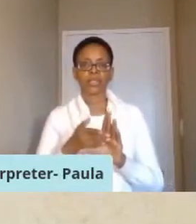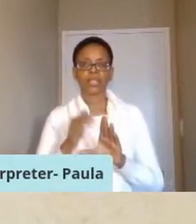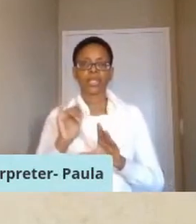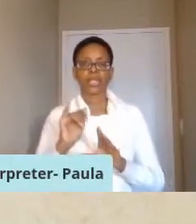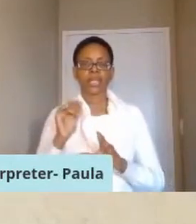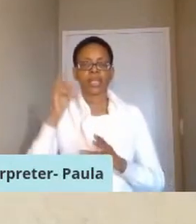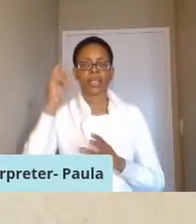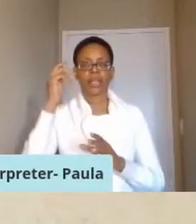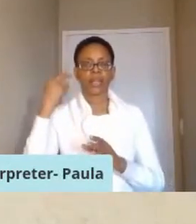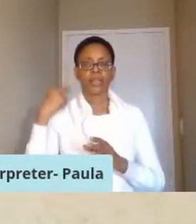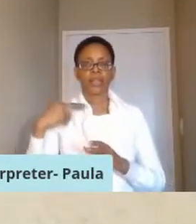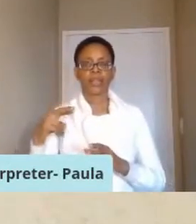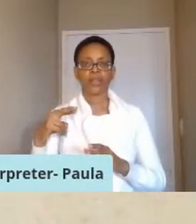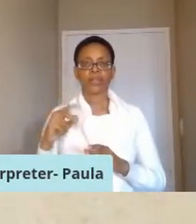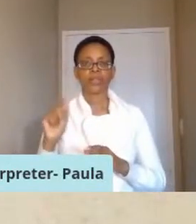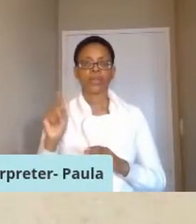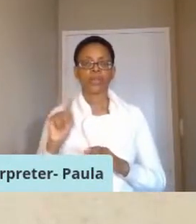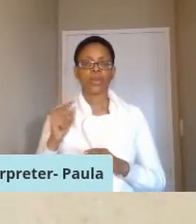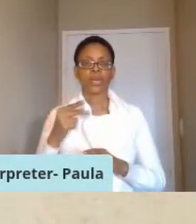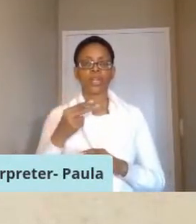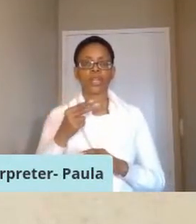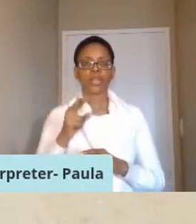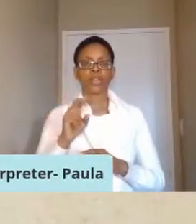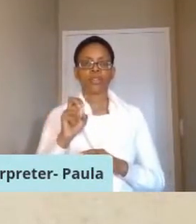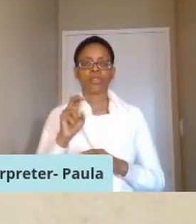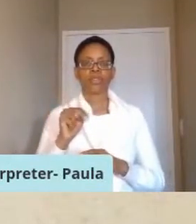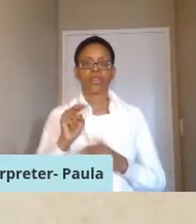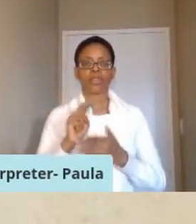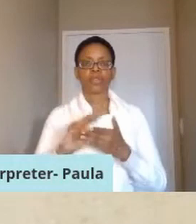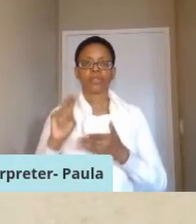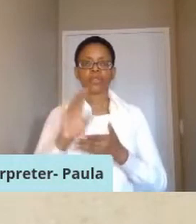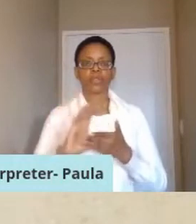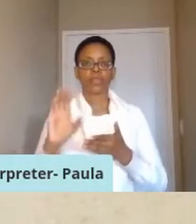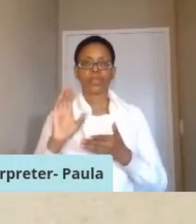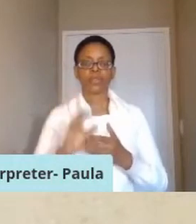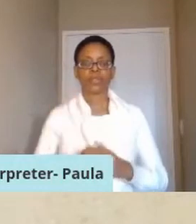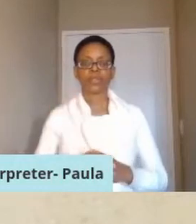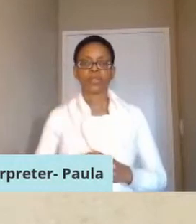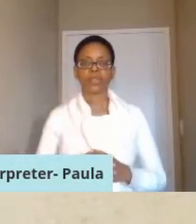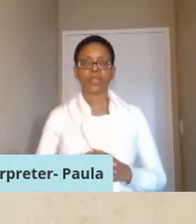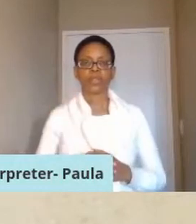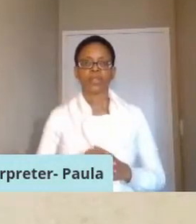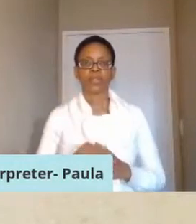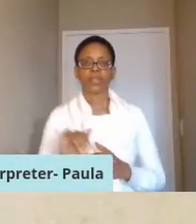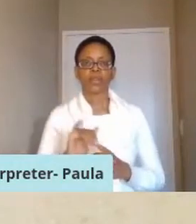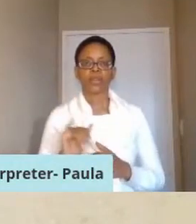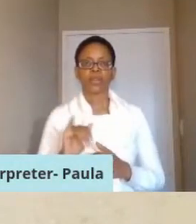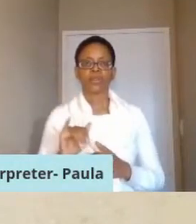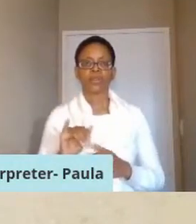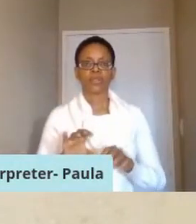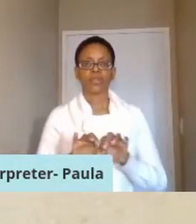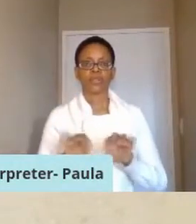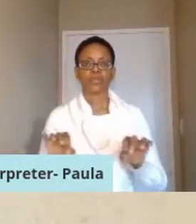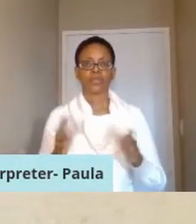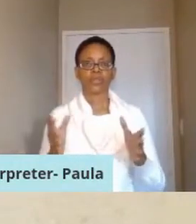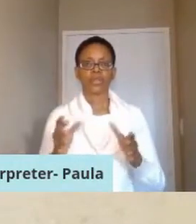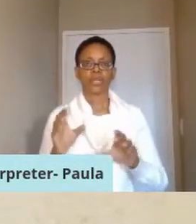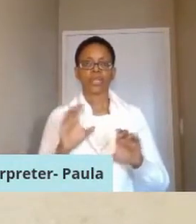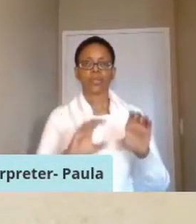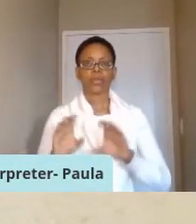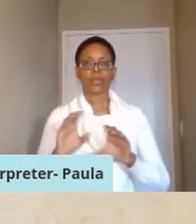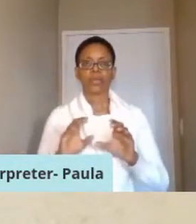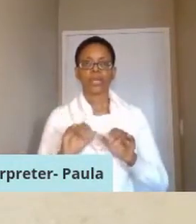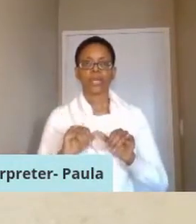theology both at Huron University College. She also has an undergrad degree in chemical